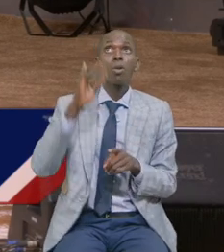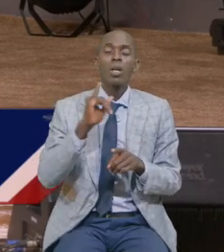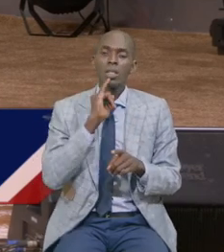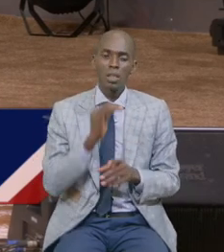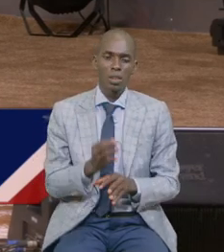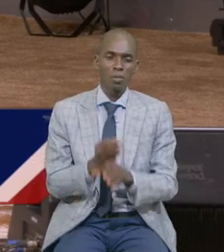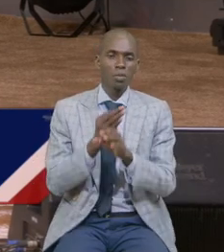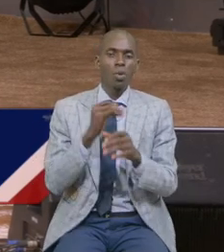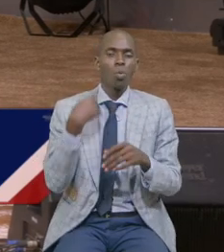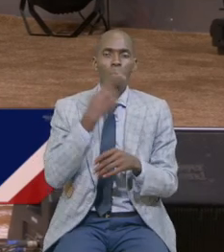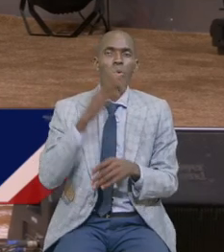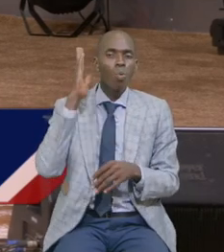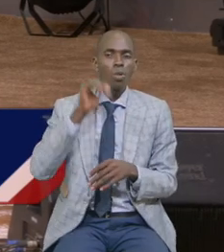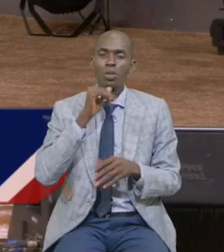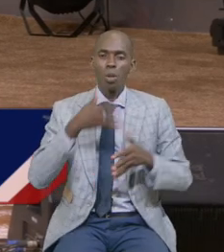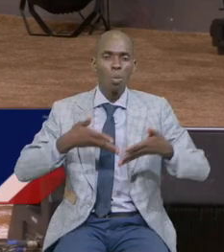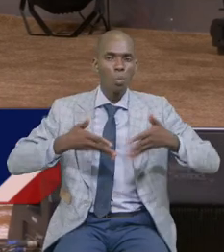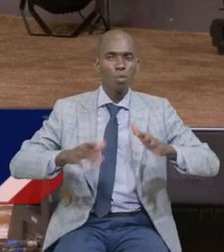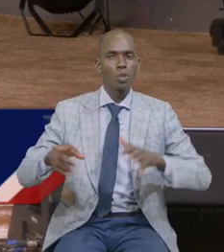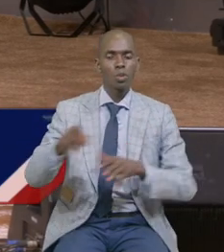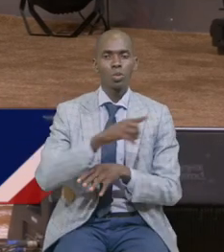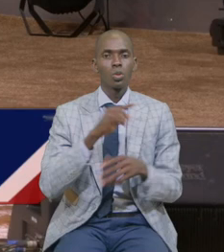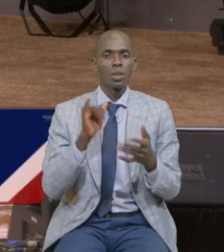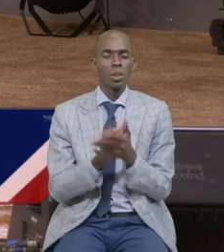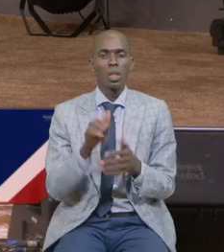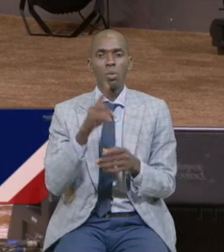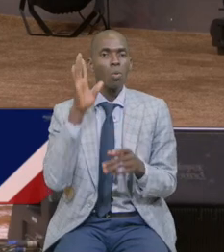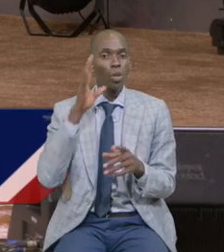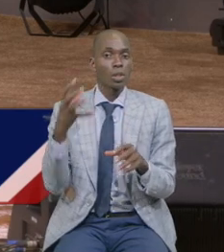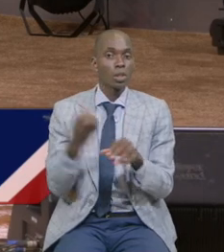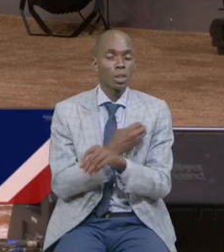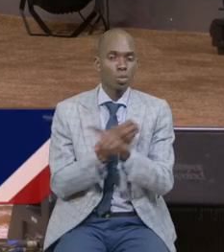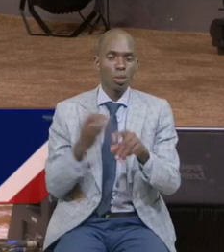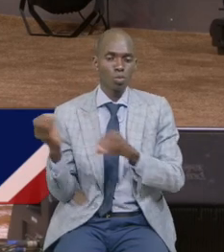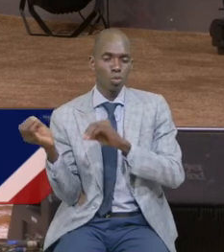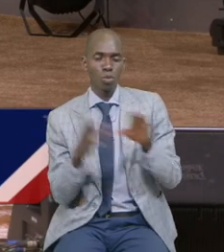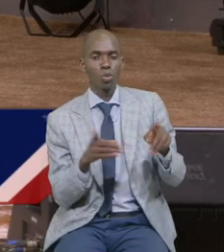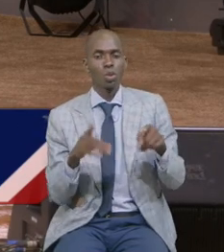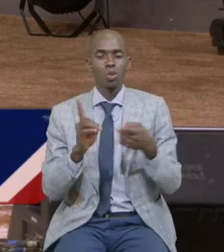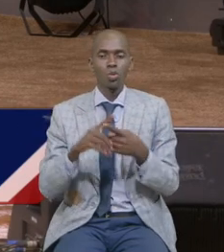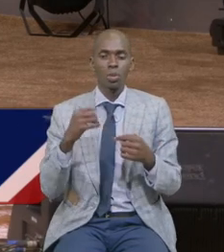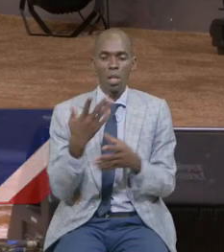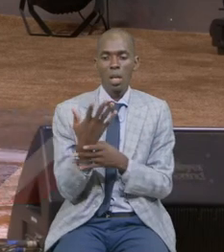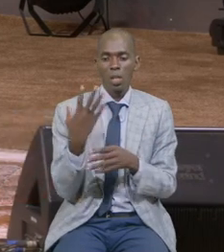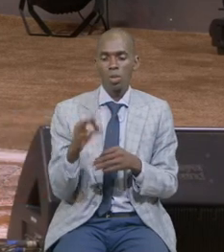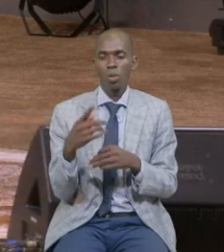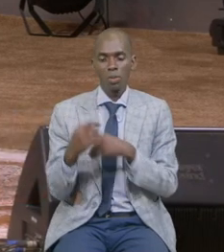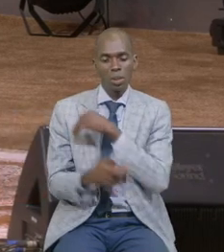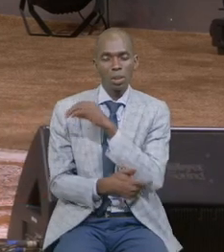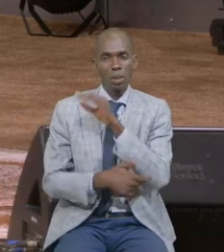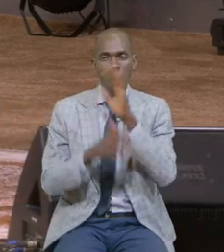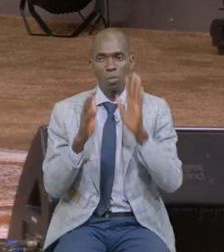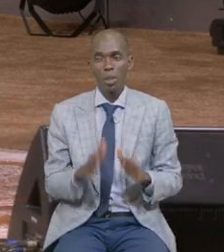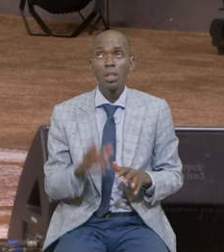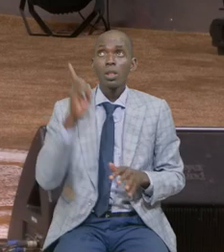allow you and throw you into the hands of the center not so for you to be tempted more